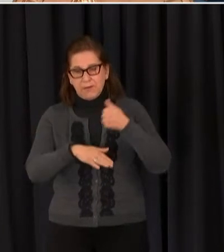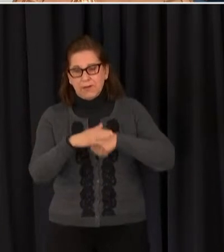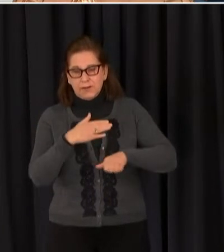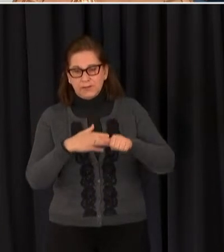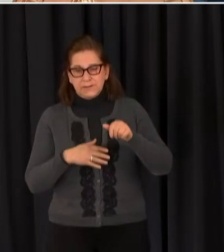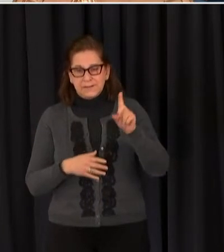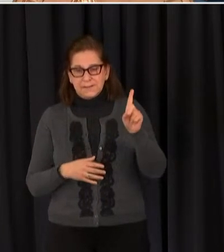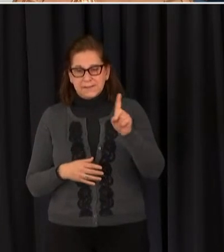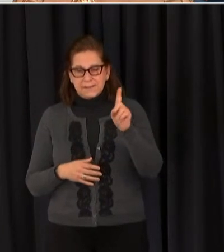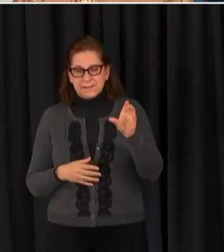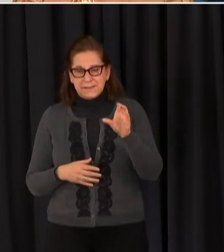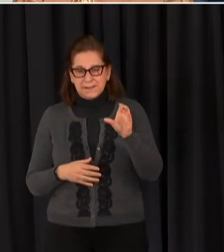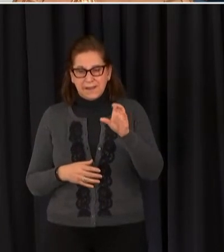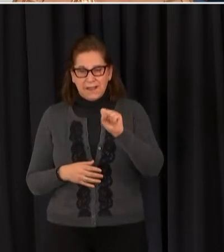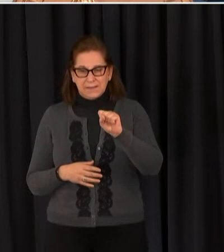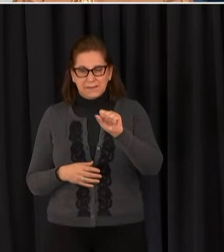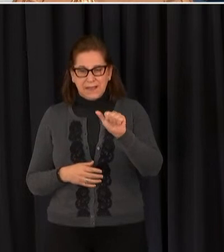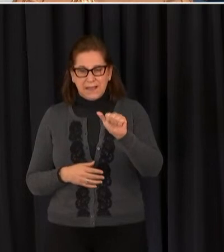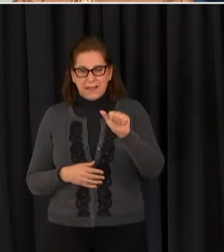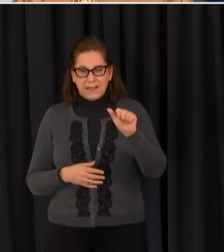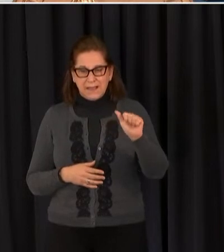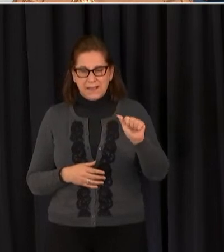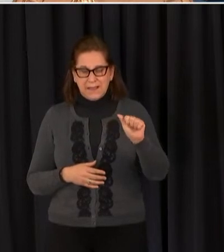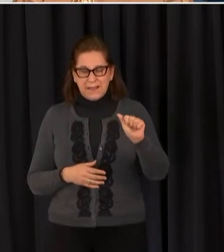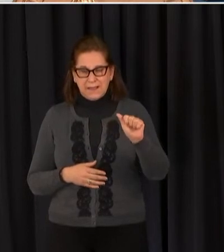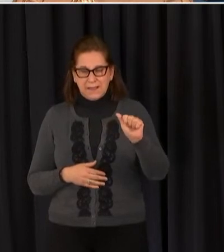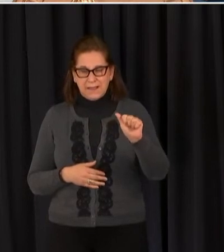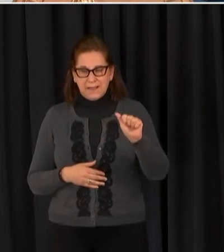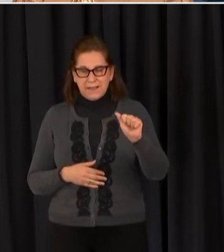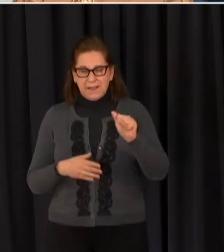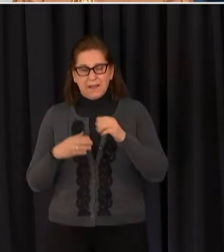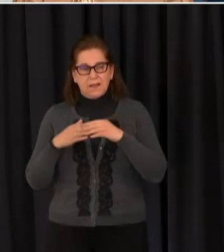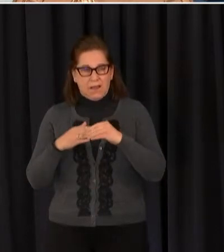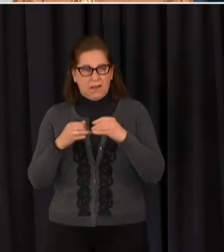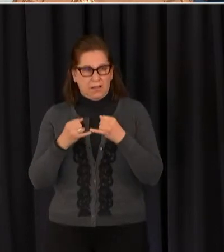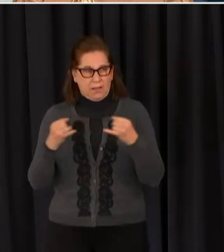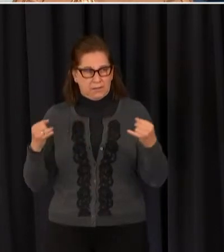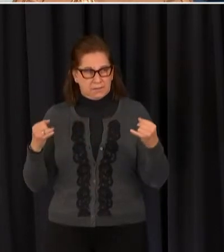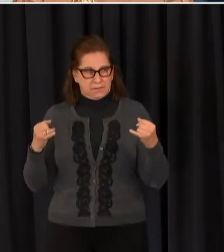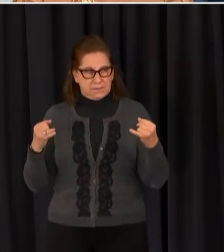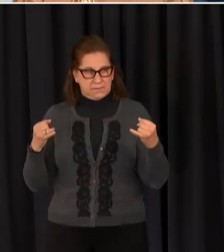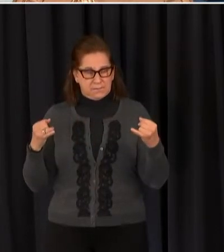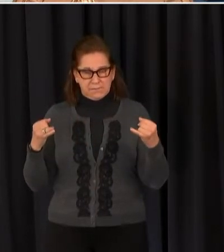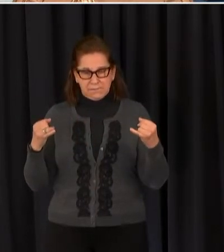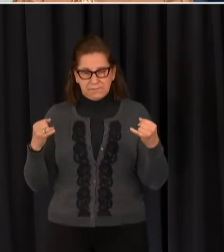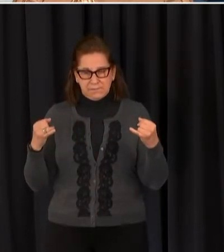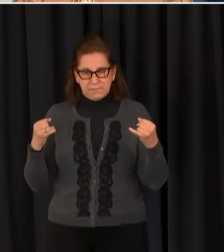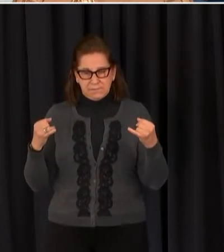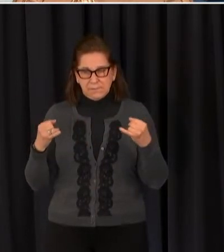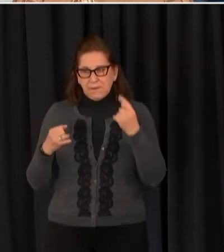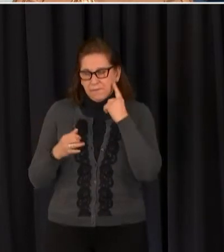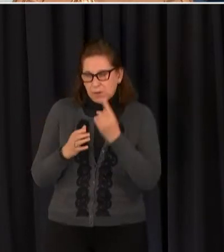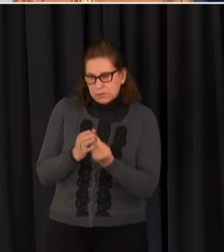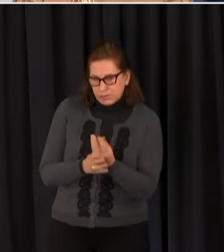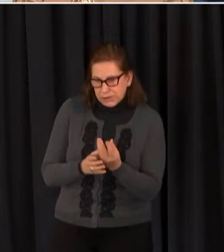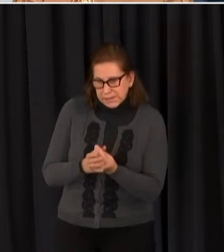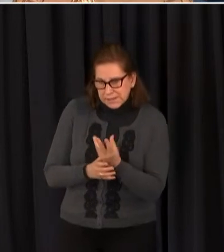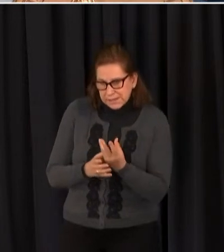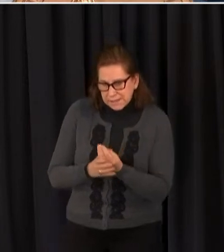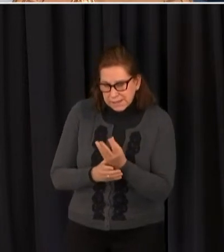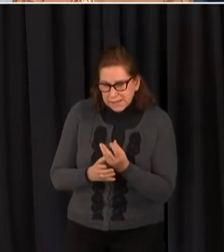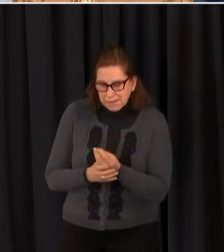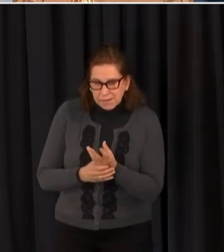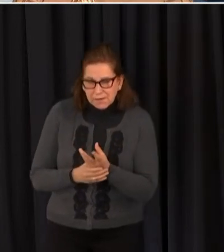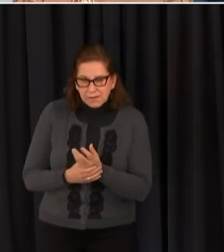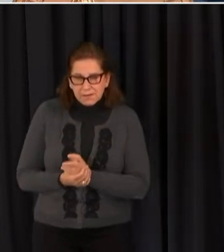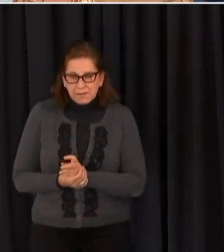guidelines. Field permits will be issued for spring seasons. So that